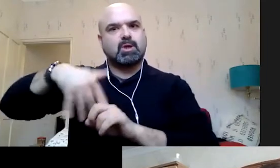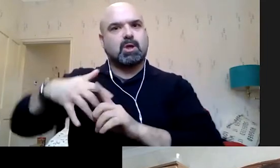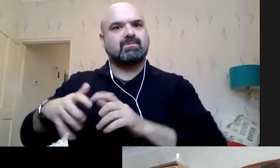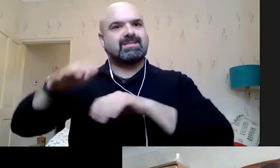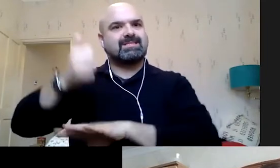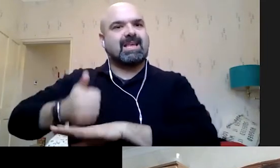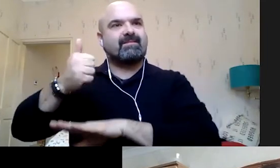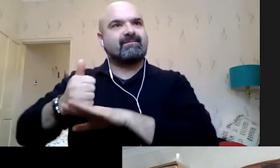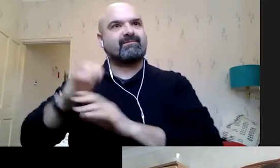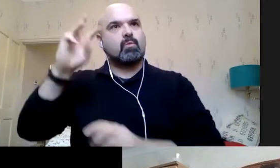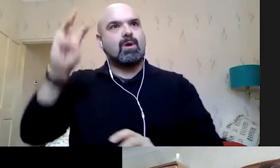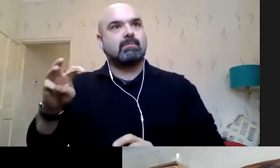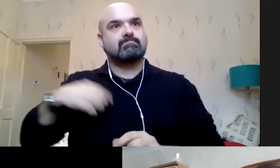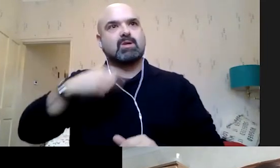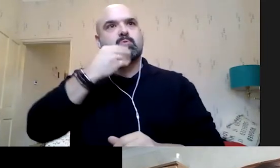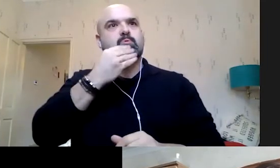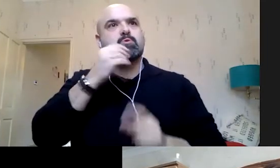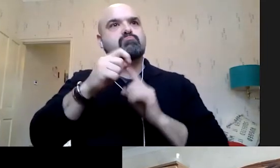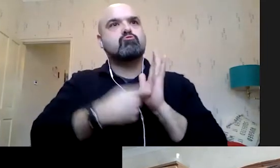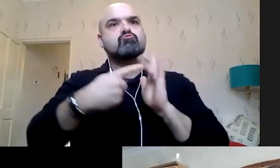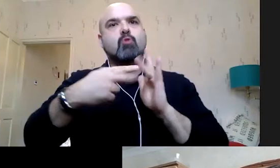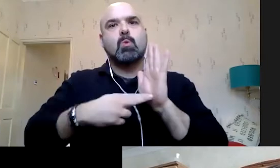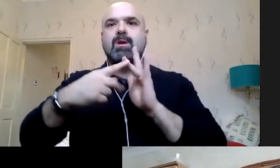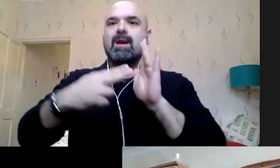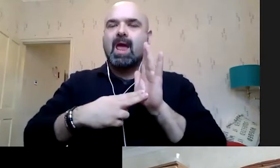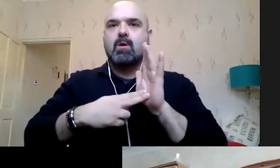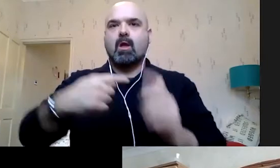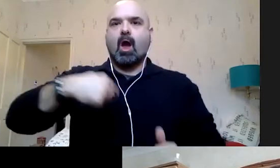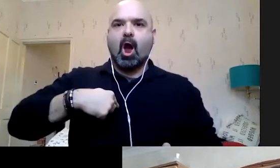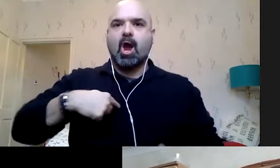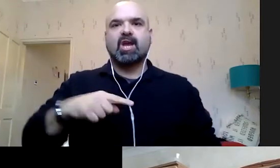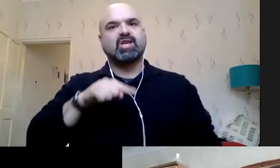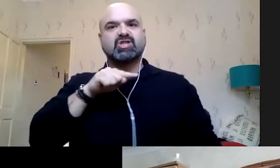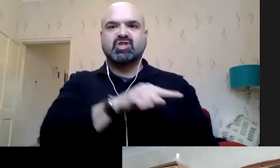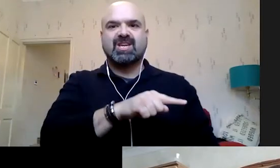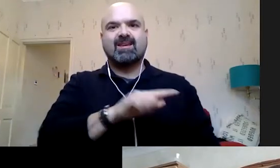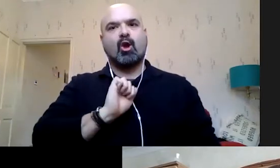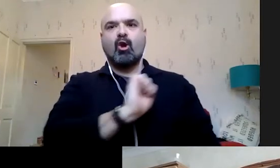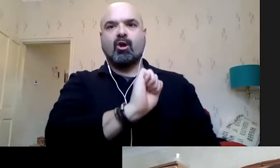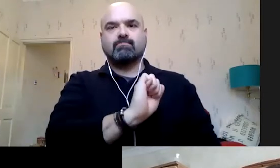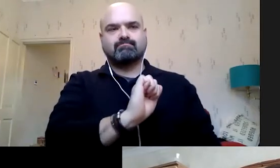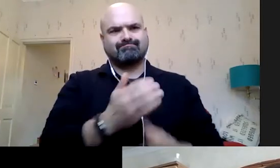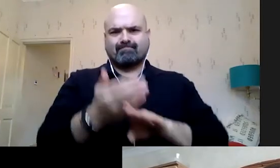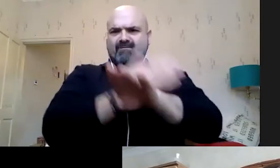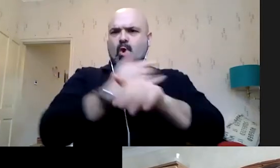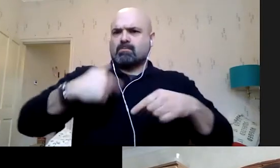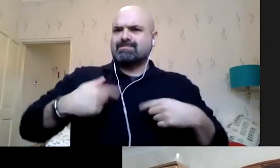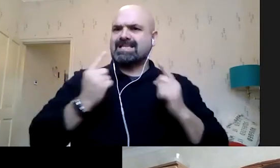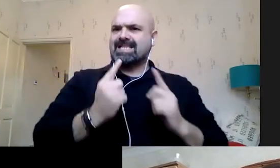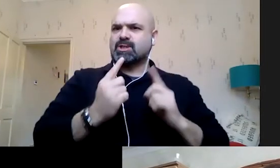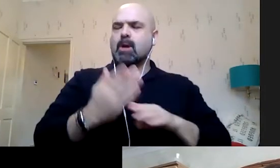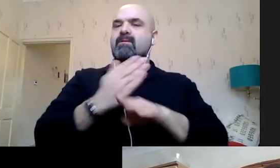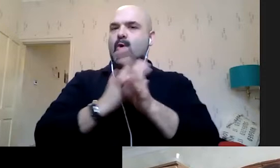pronouns I, she, her, and of course I was a teacher before I became an